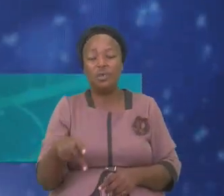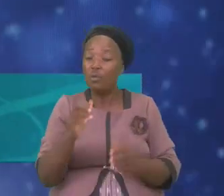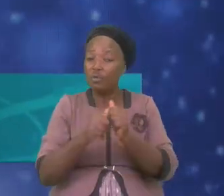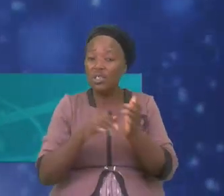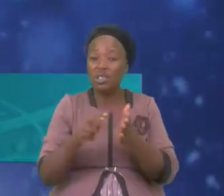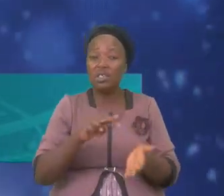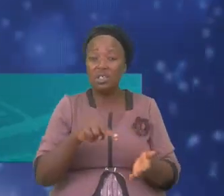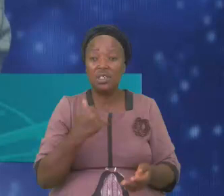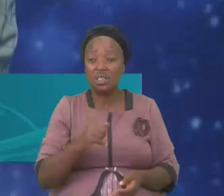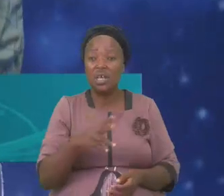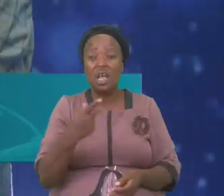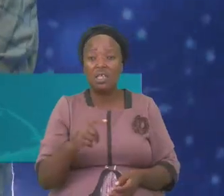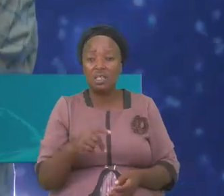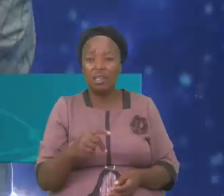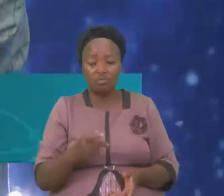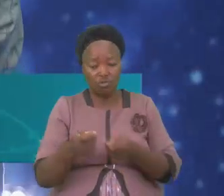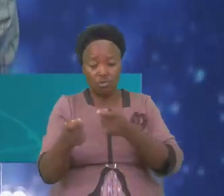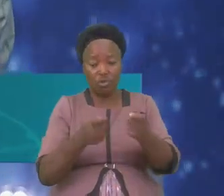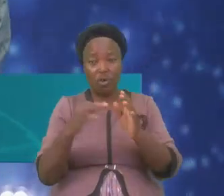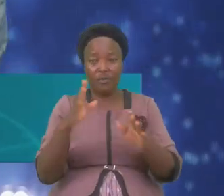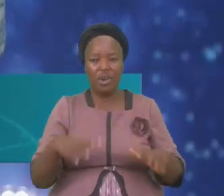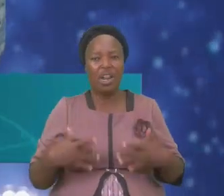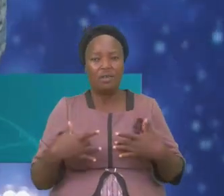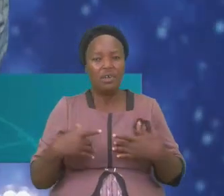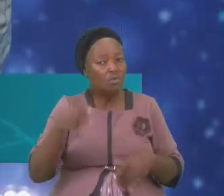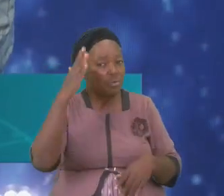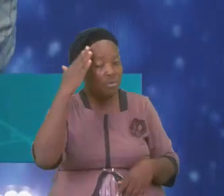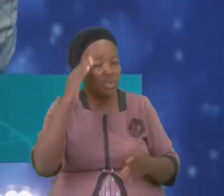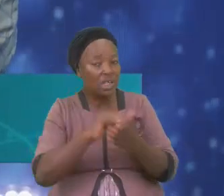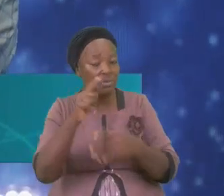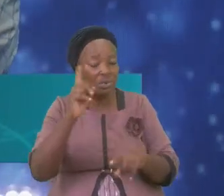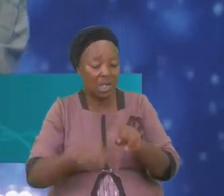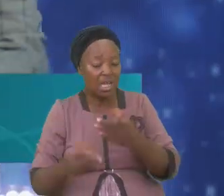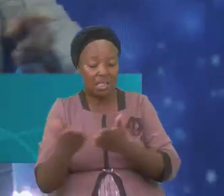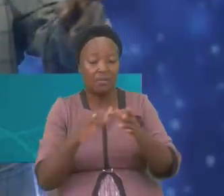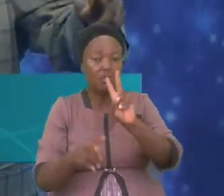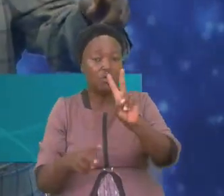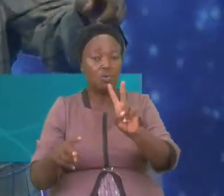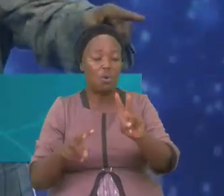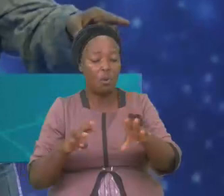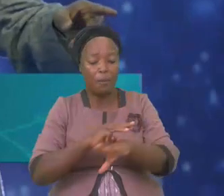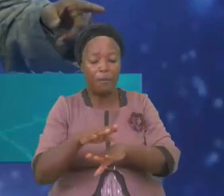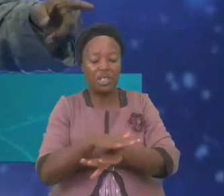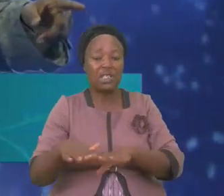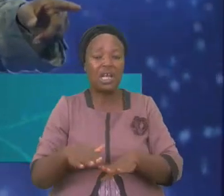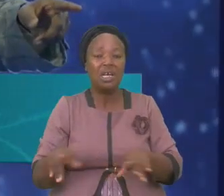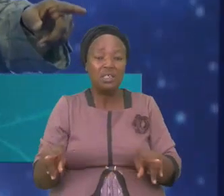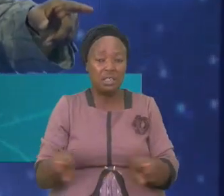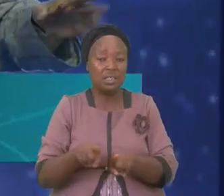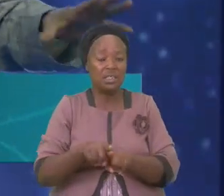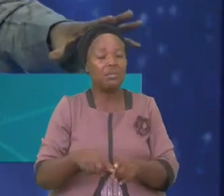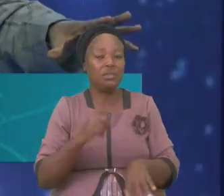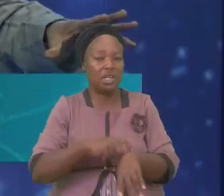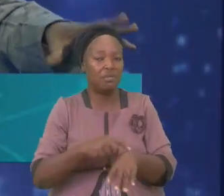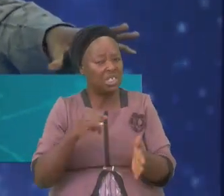masters at the same time. It's either the Lord of heaven or Nebuchadnezzar,